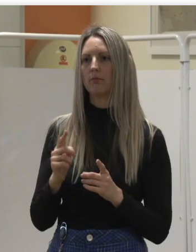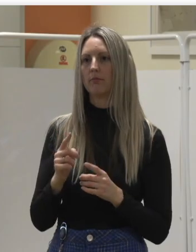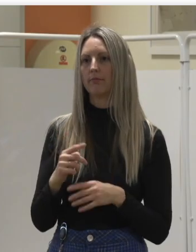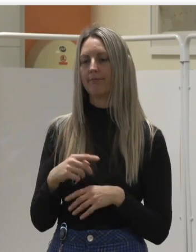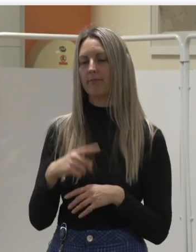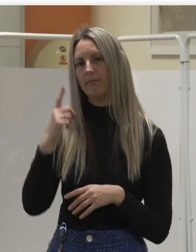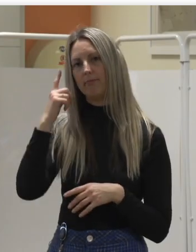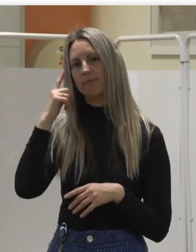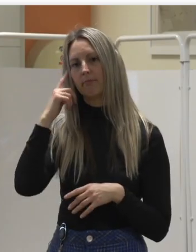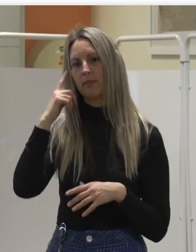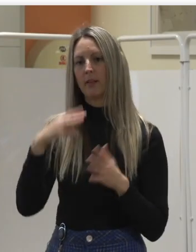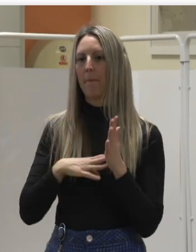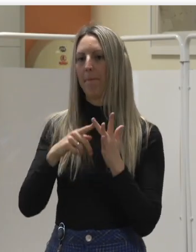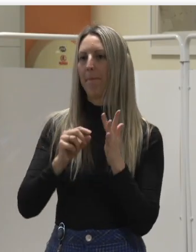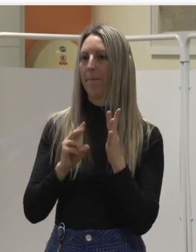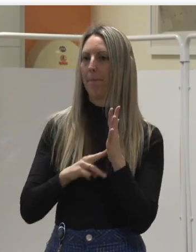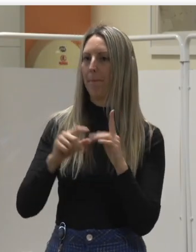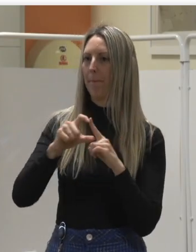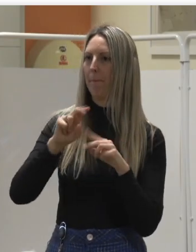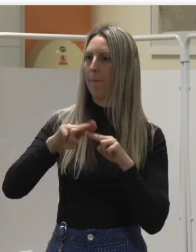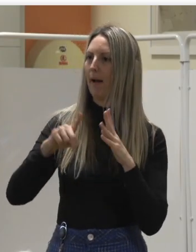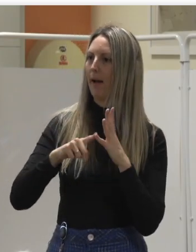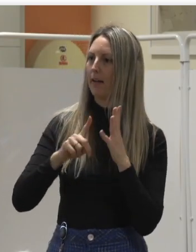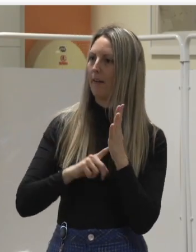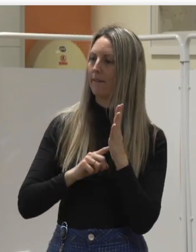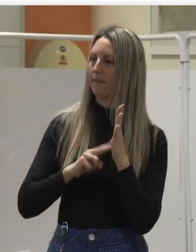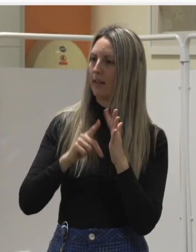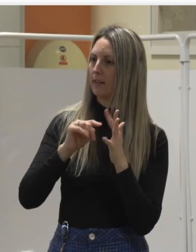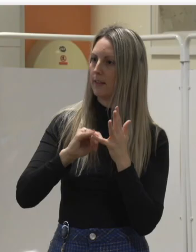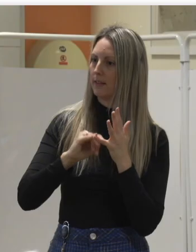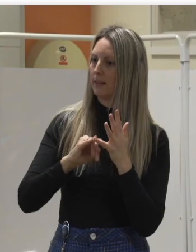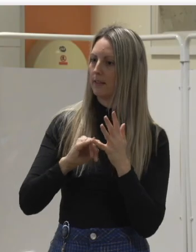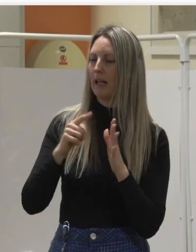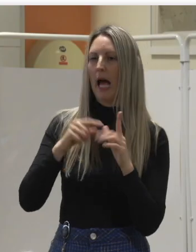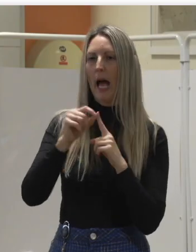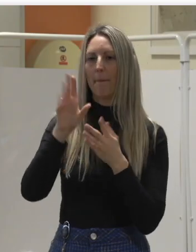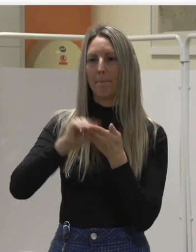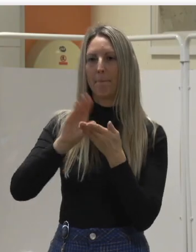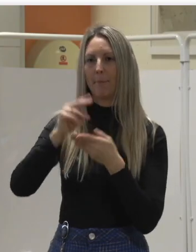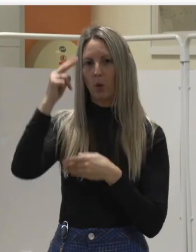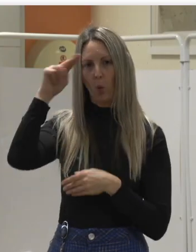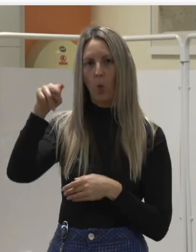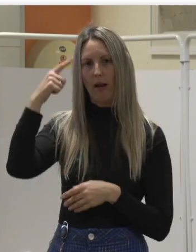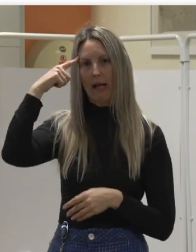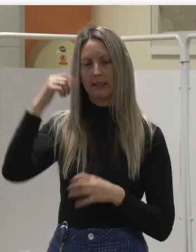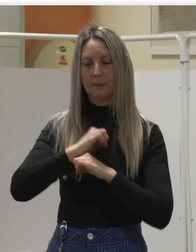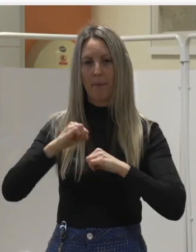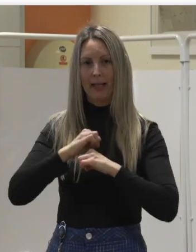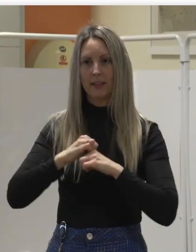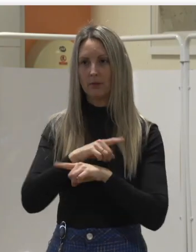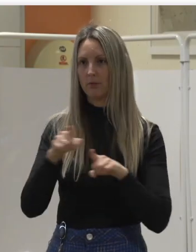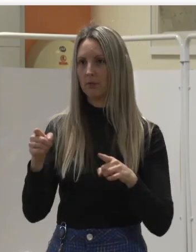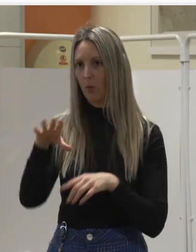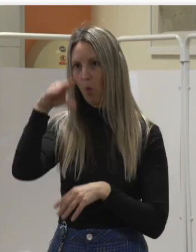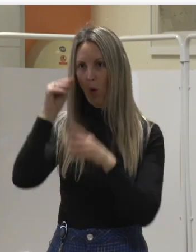mindfulness. There is one app called Headspace, which I can think of, which you can use to learn meditation